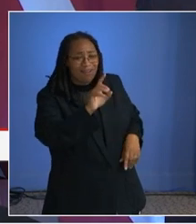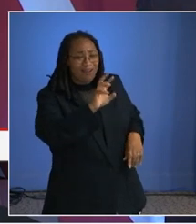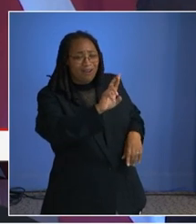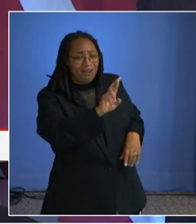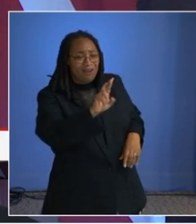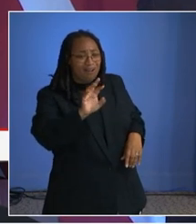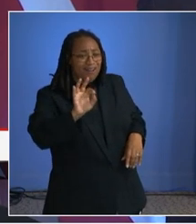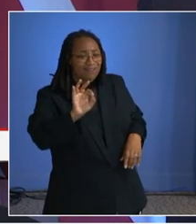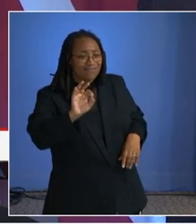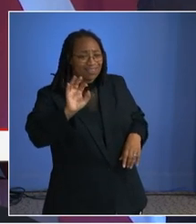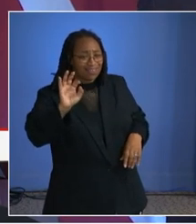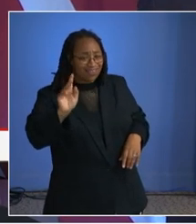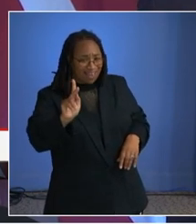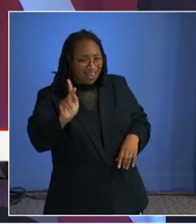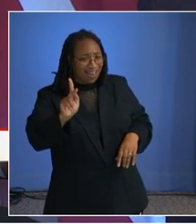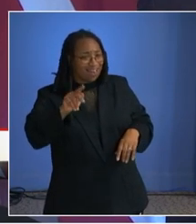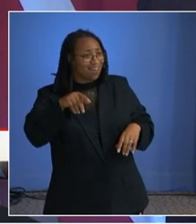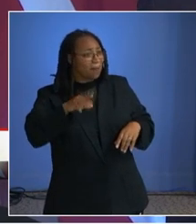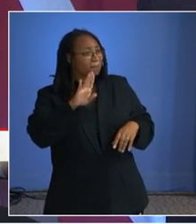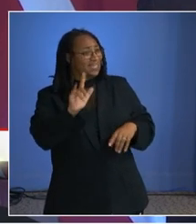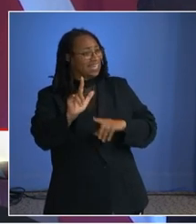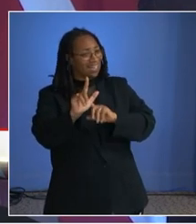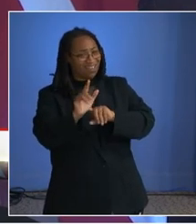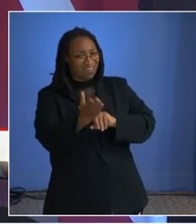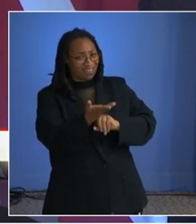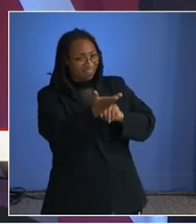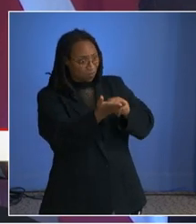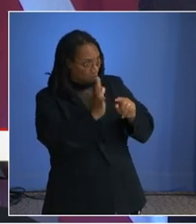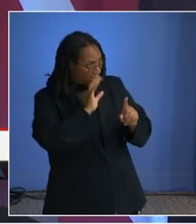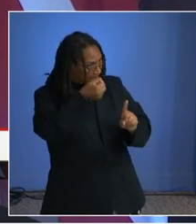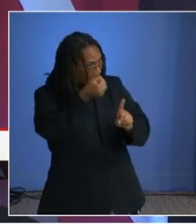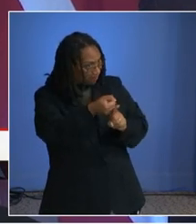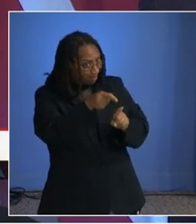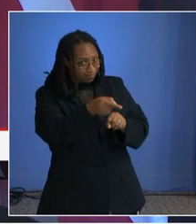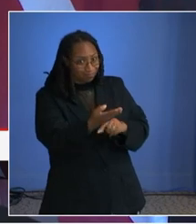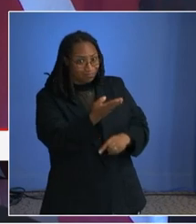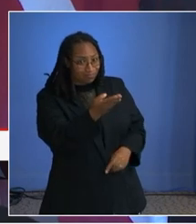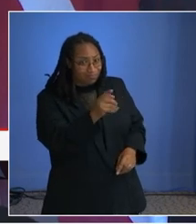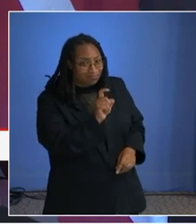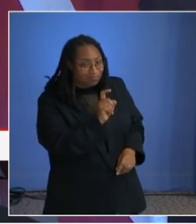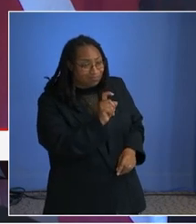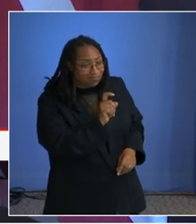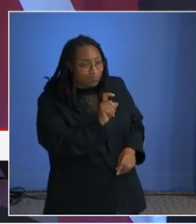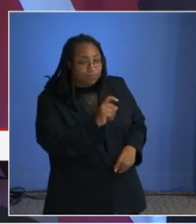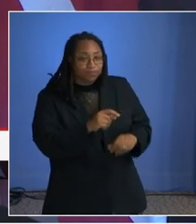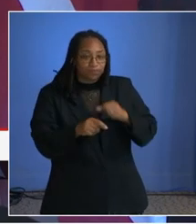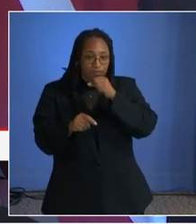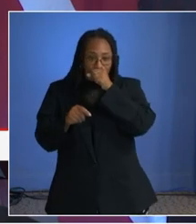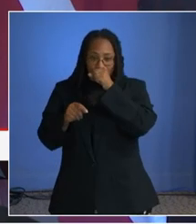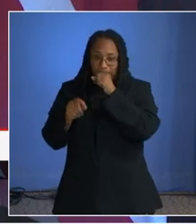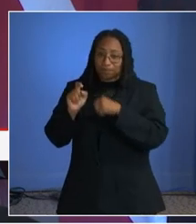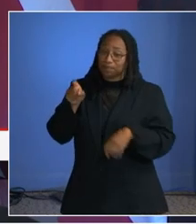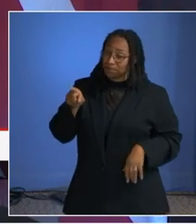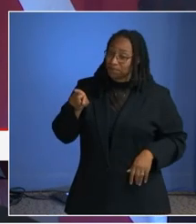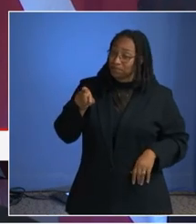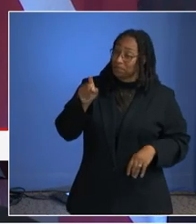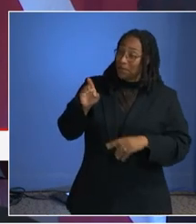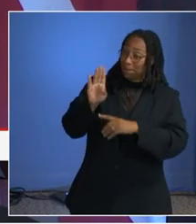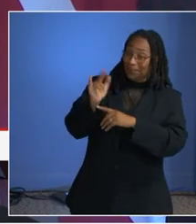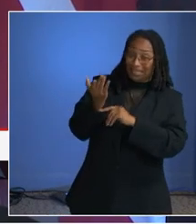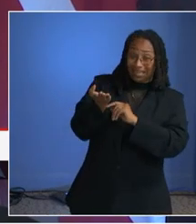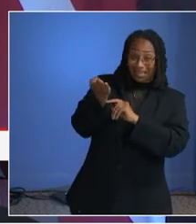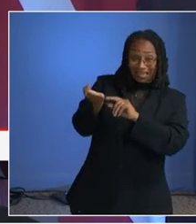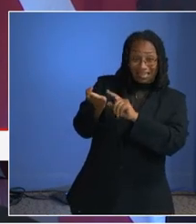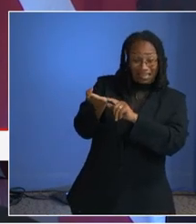it will get to the House floor and onto the Senate. Yes, I just had one